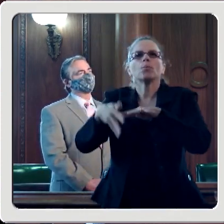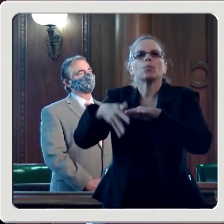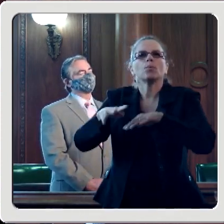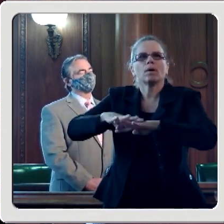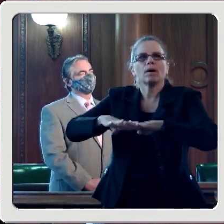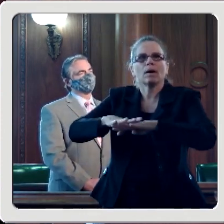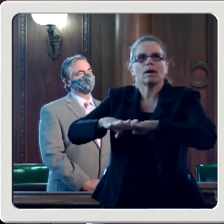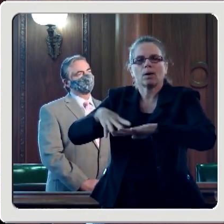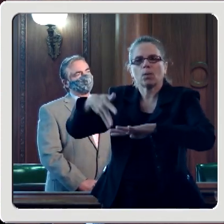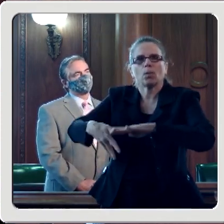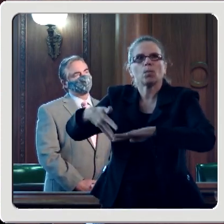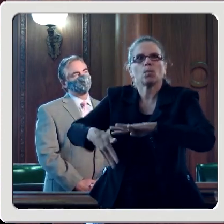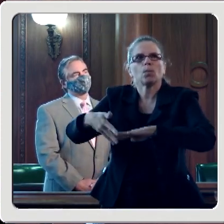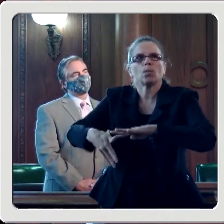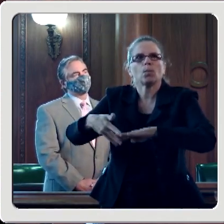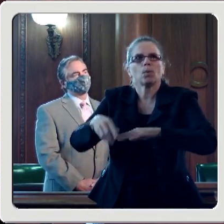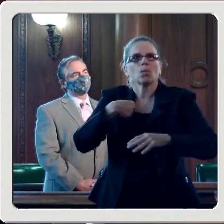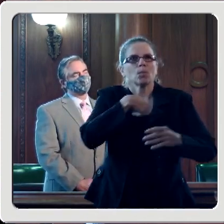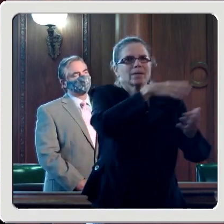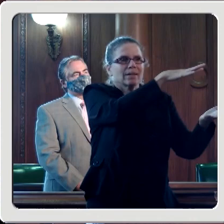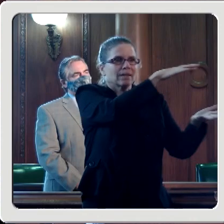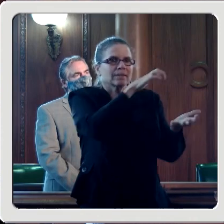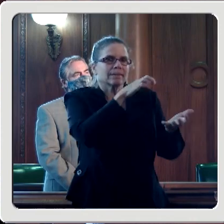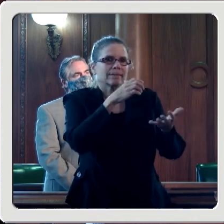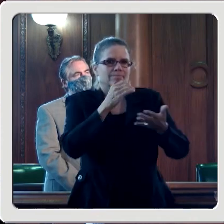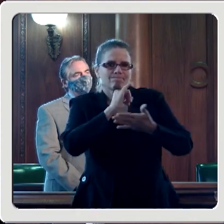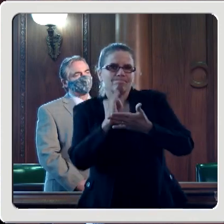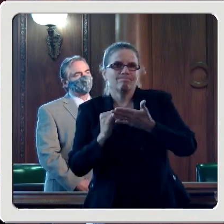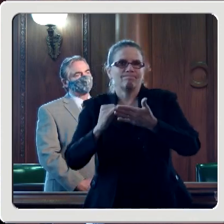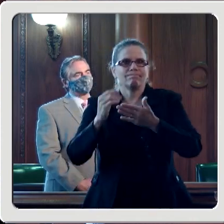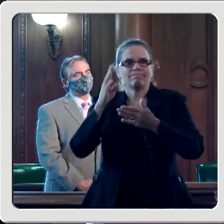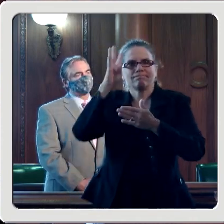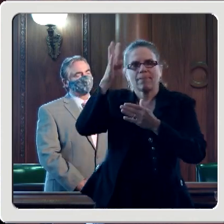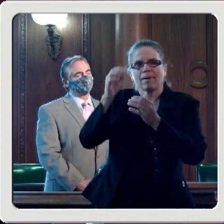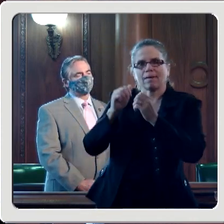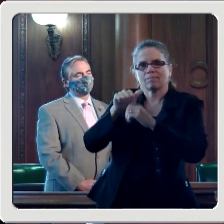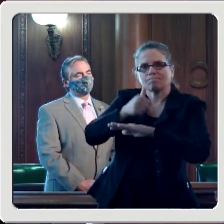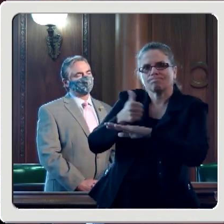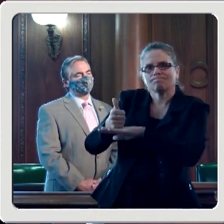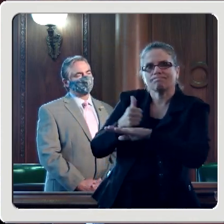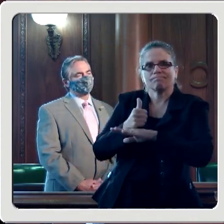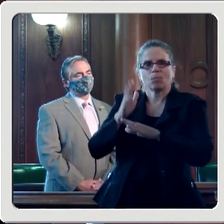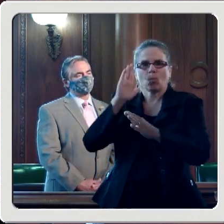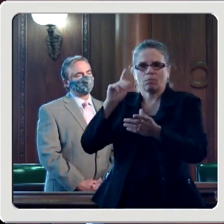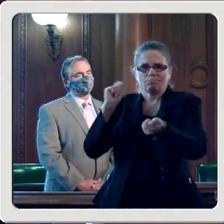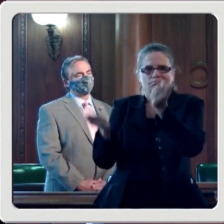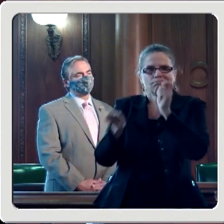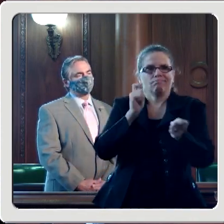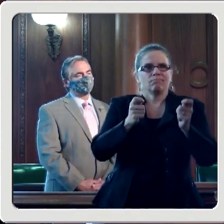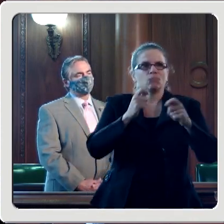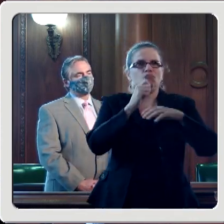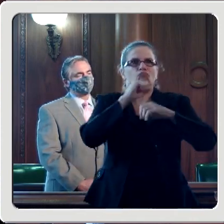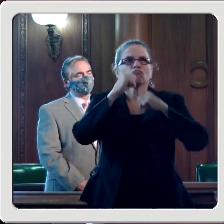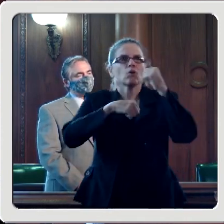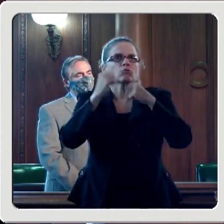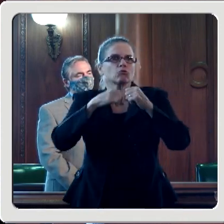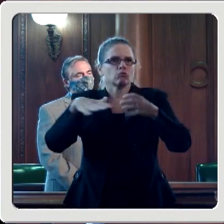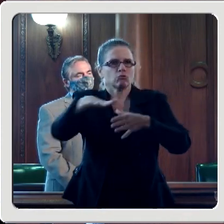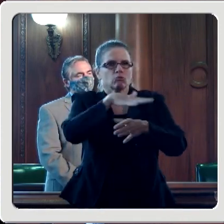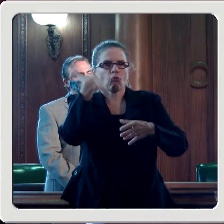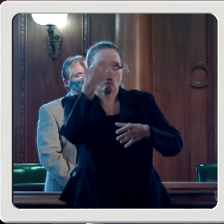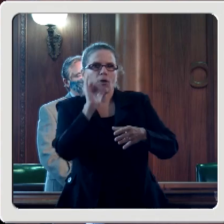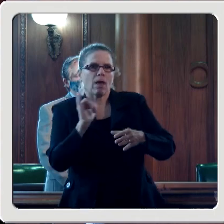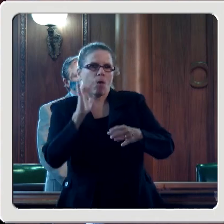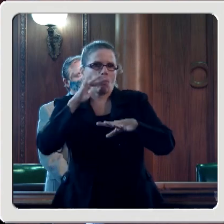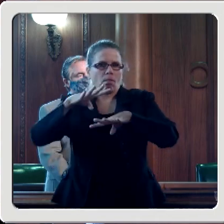we will be able to start the design work on that. It's a significant structure in that area. We also, as the mayor